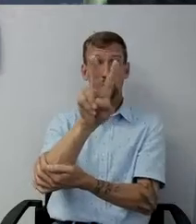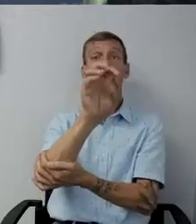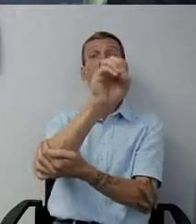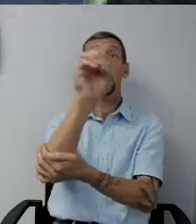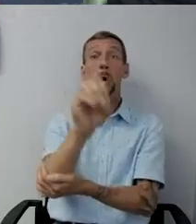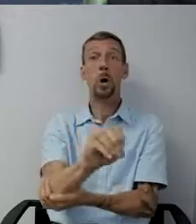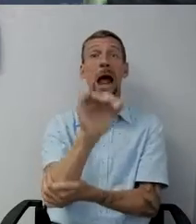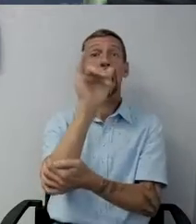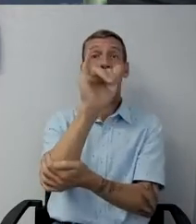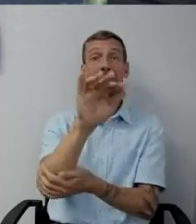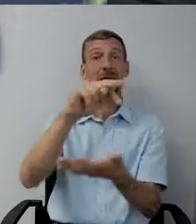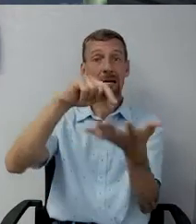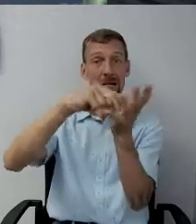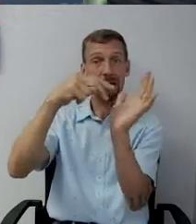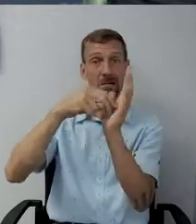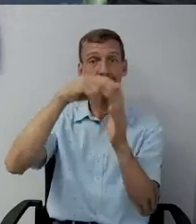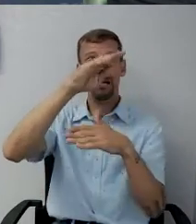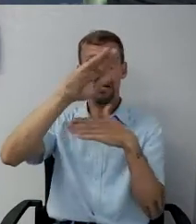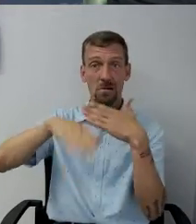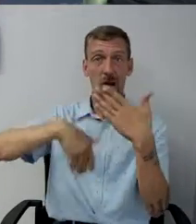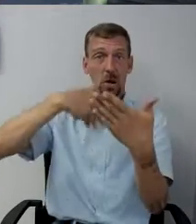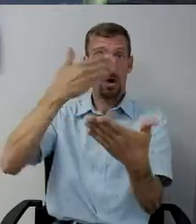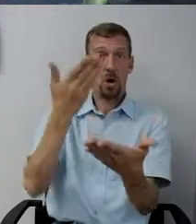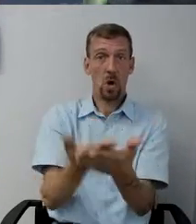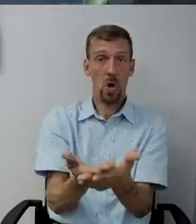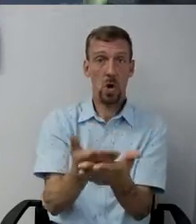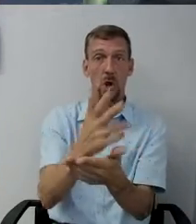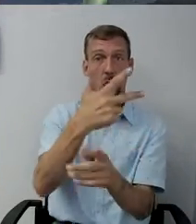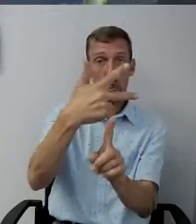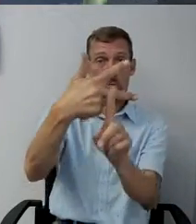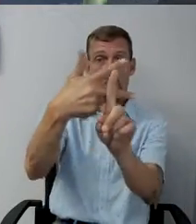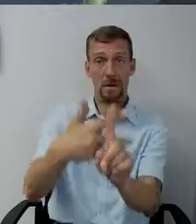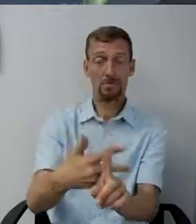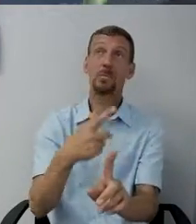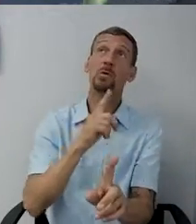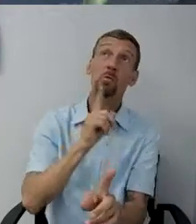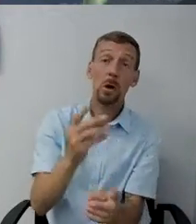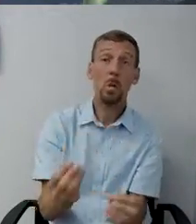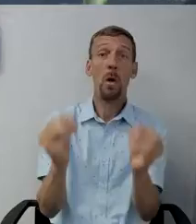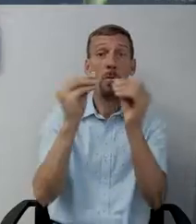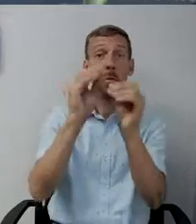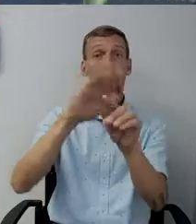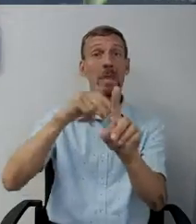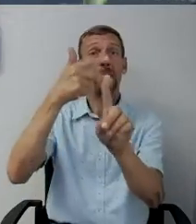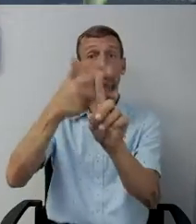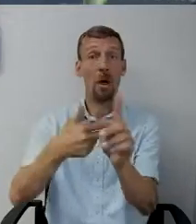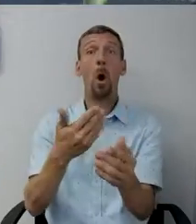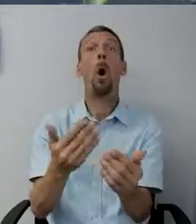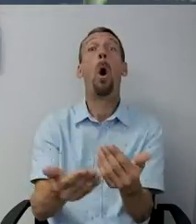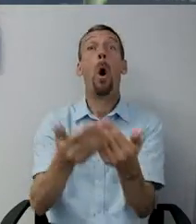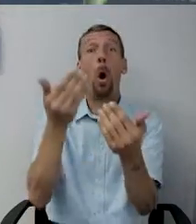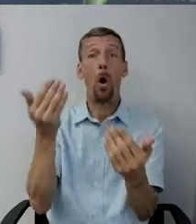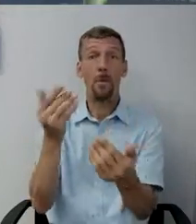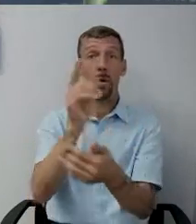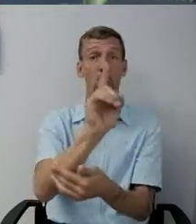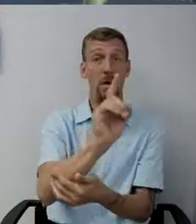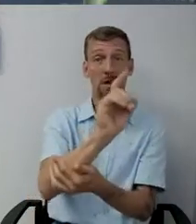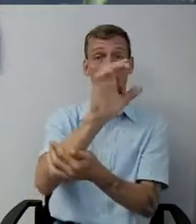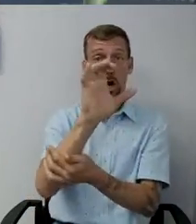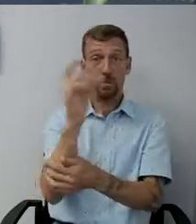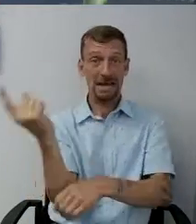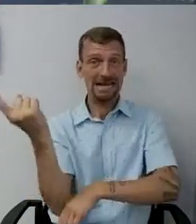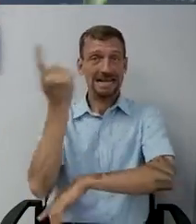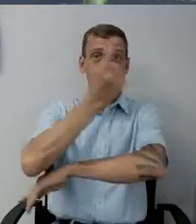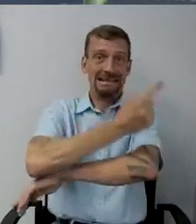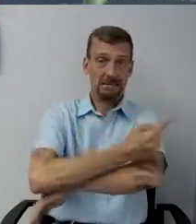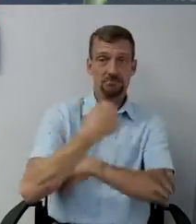spanning that entire more than 3-month period. We're actually quickly approaching the 100th day that